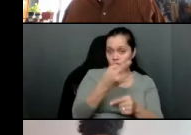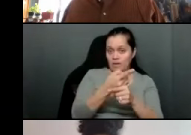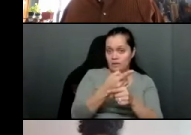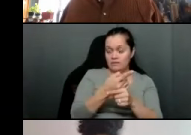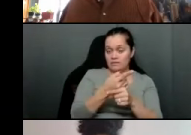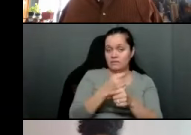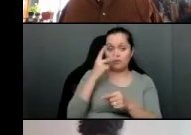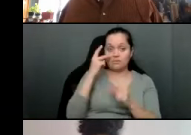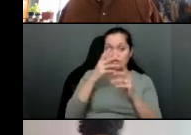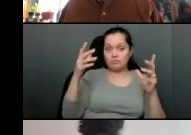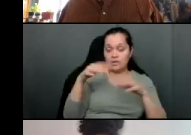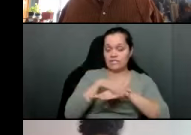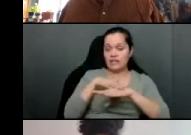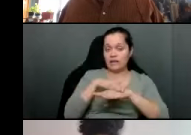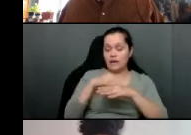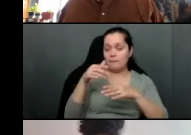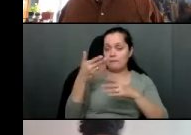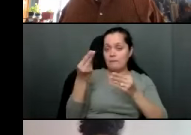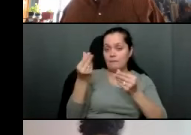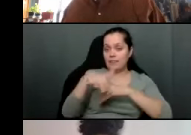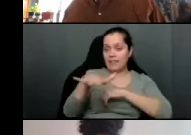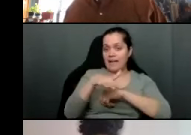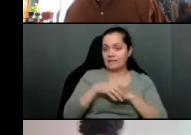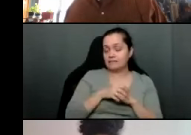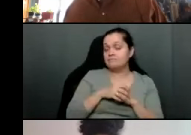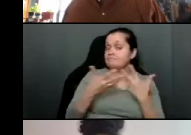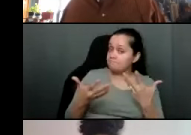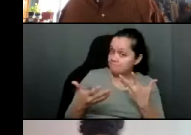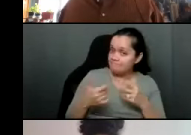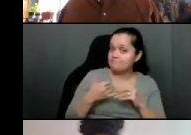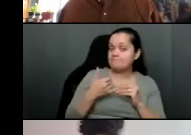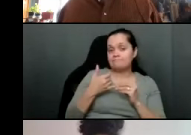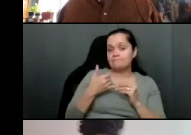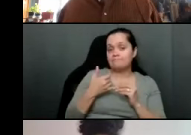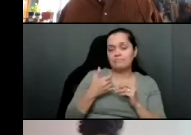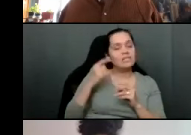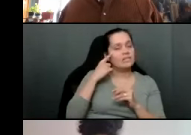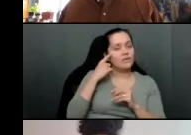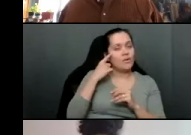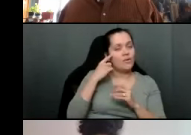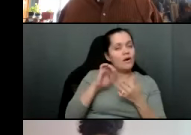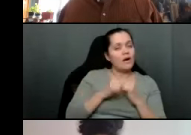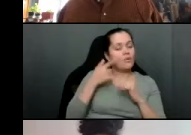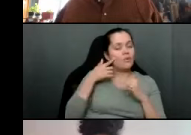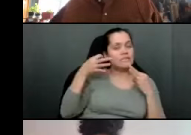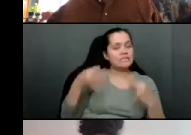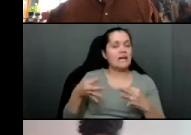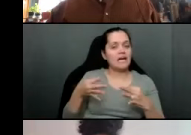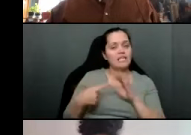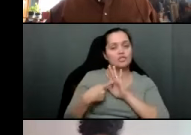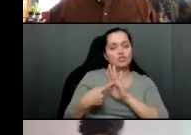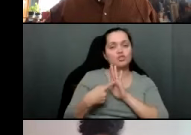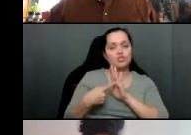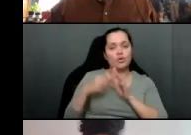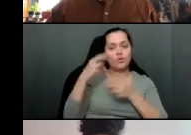see too much land. Yeah, let's be conscious of how we're deciding to portray